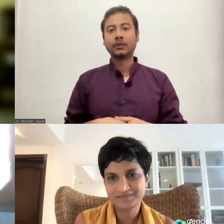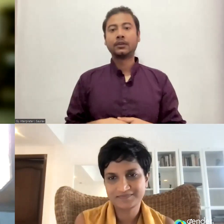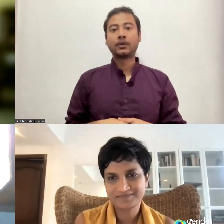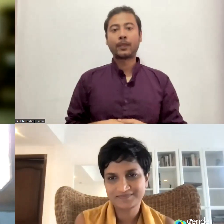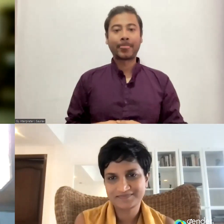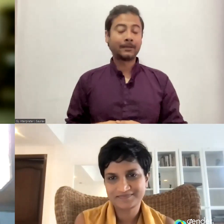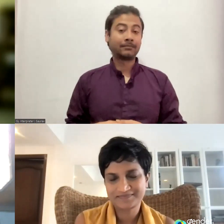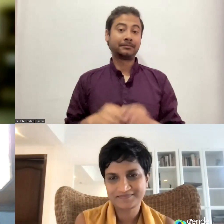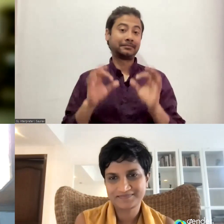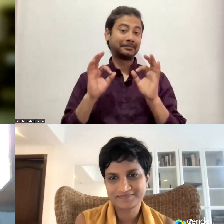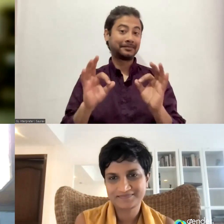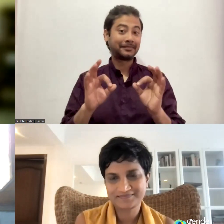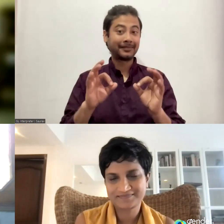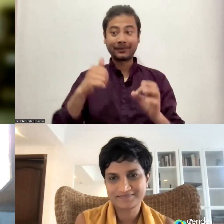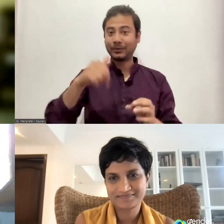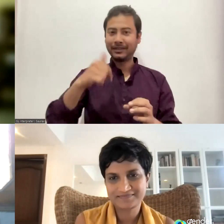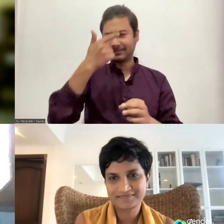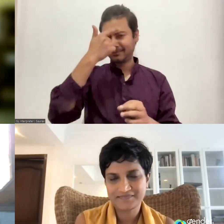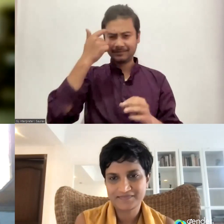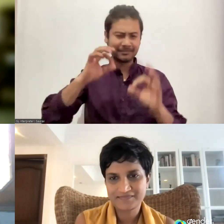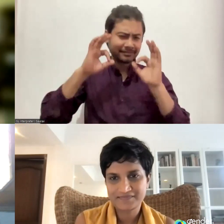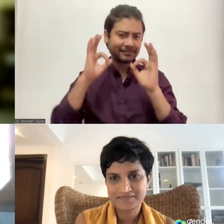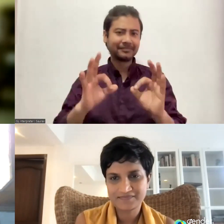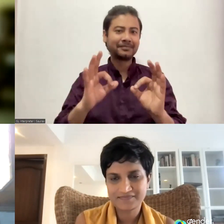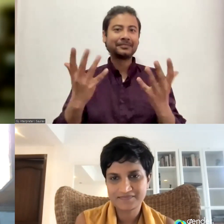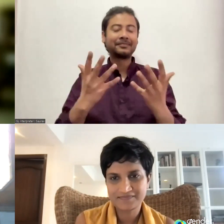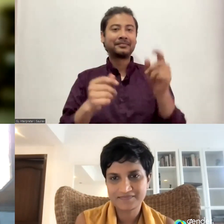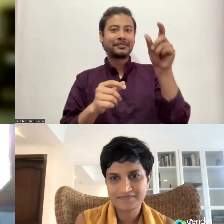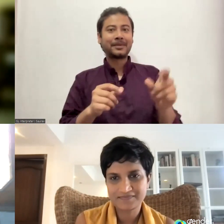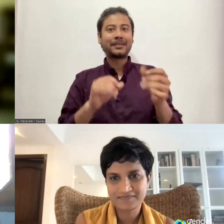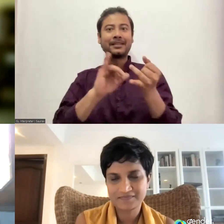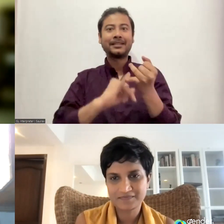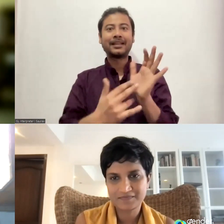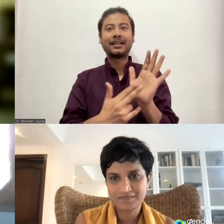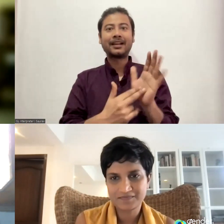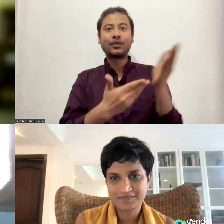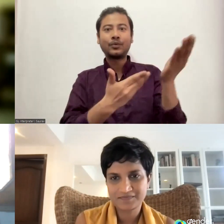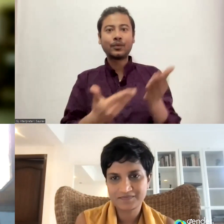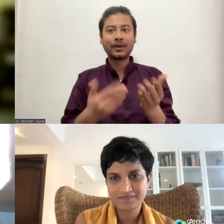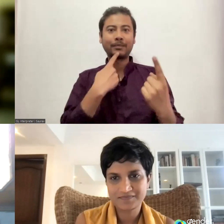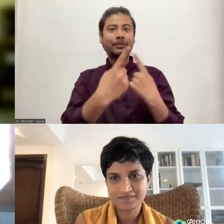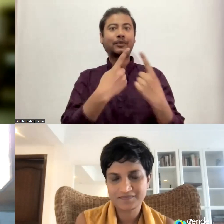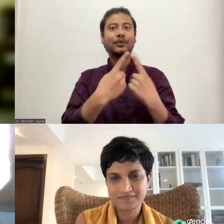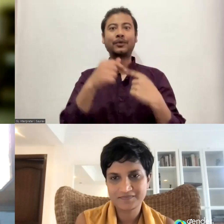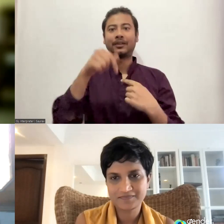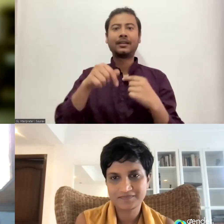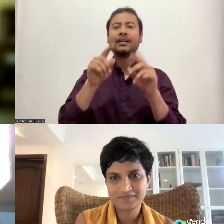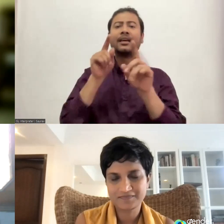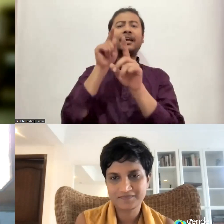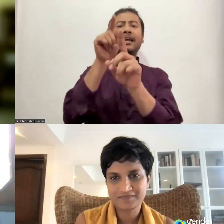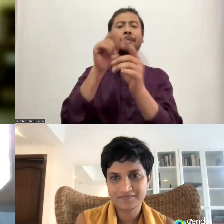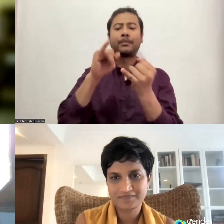here talking to Sandhya today on this issue of social design and inclusion. I have